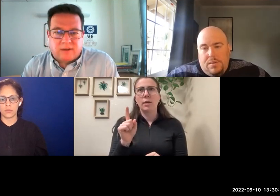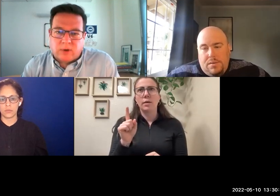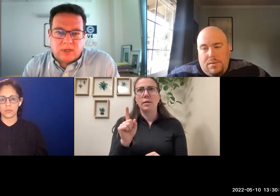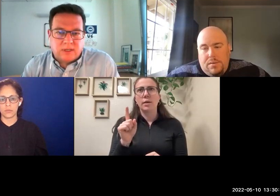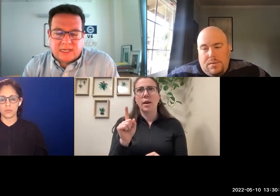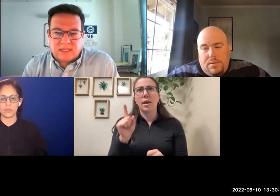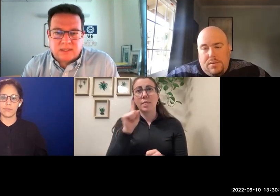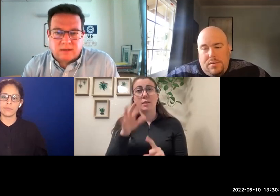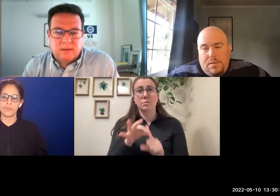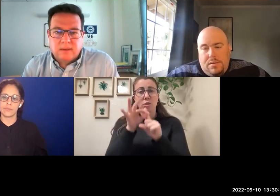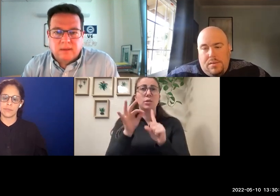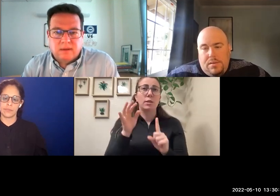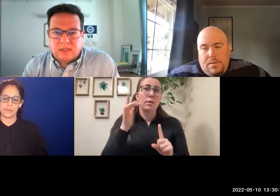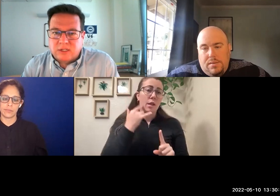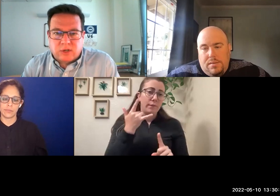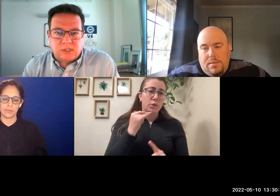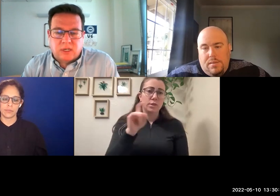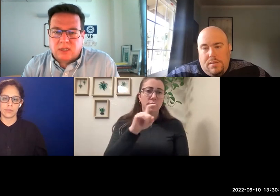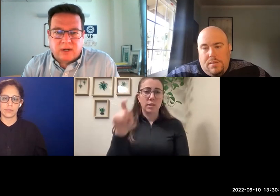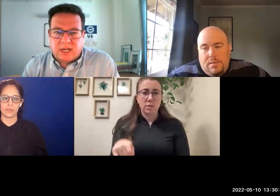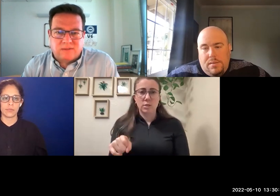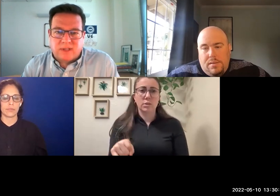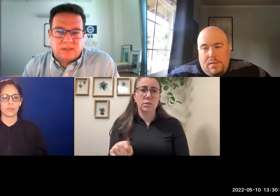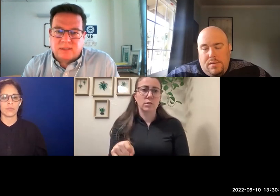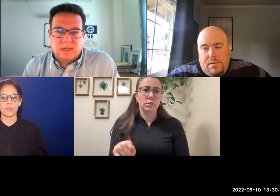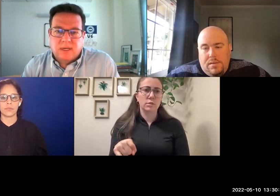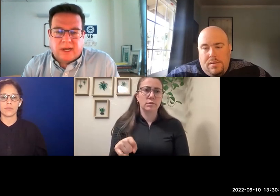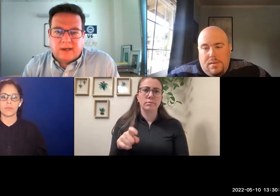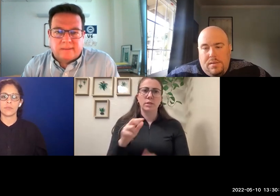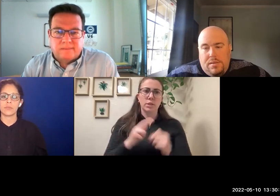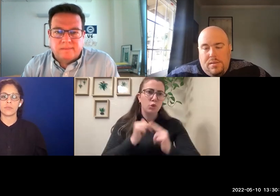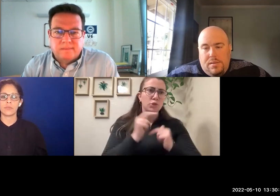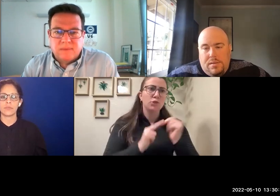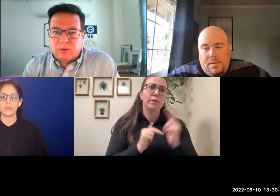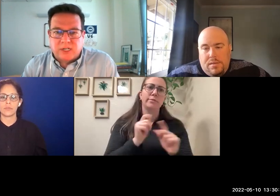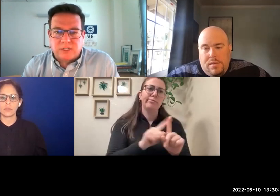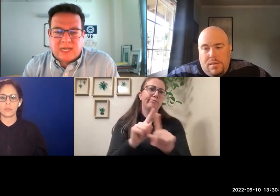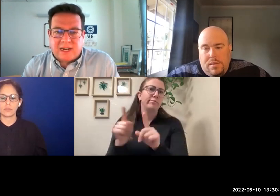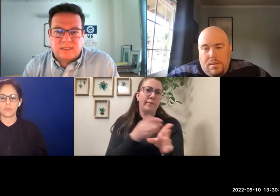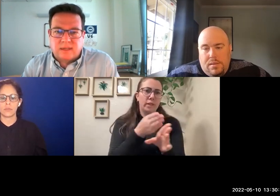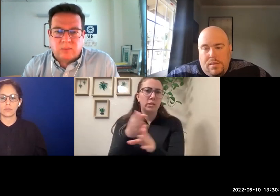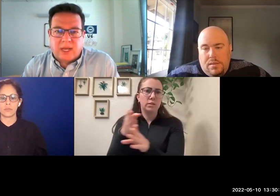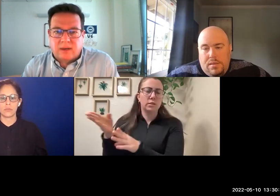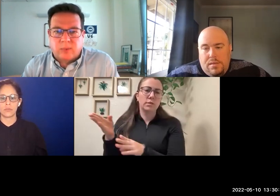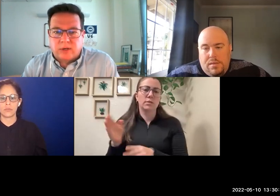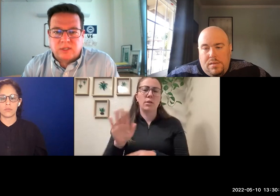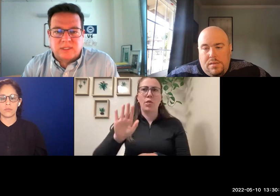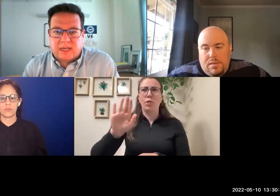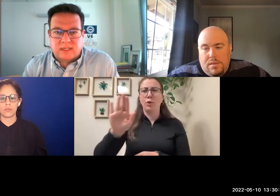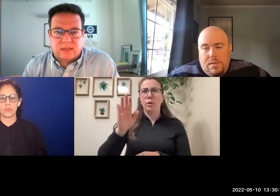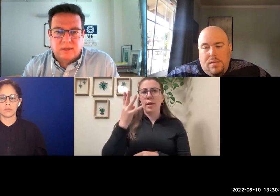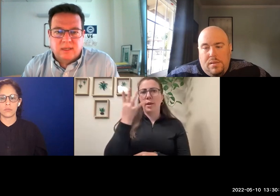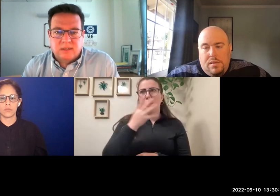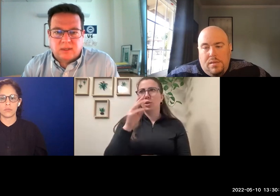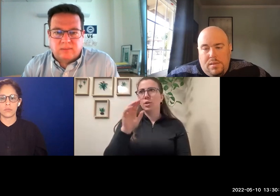especially in California and Texas, like in construction and all kinds of fields, immigration status and the way that employers use